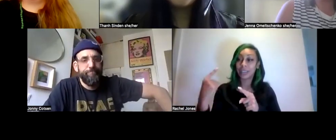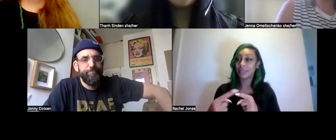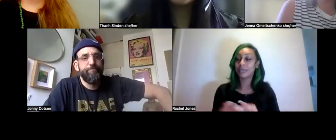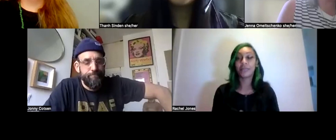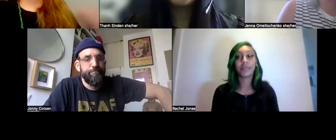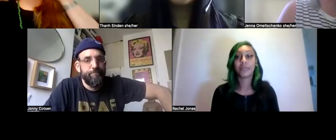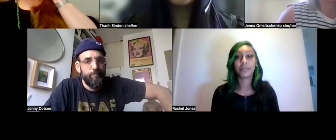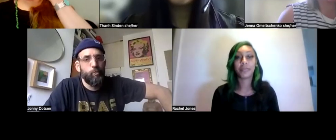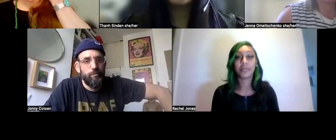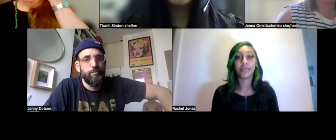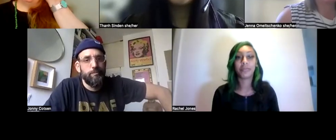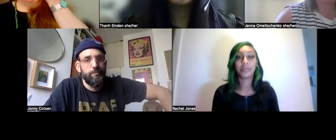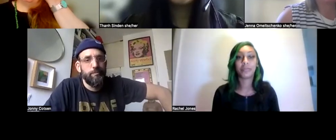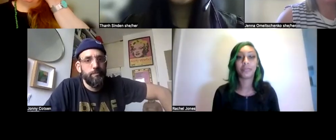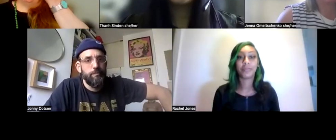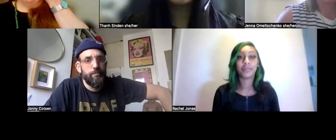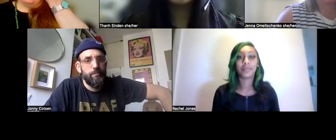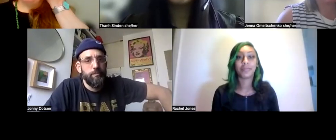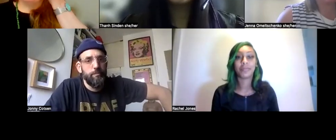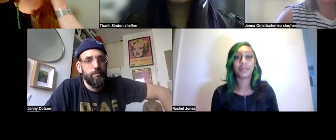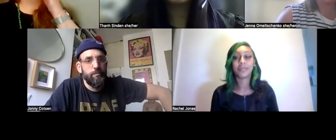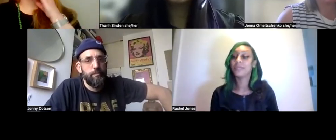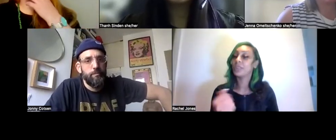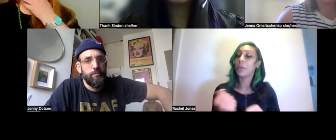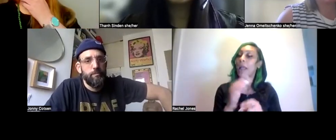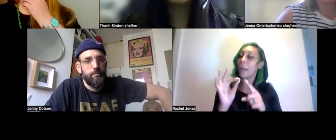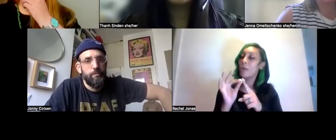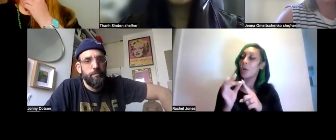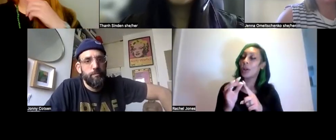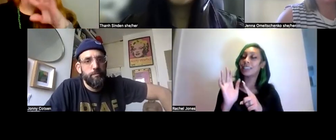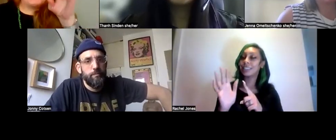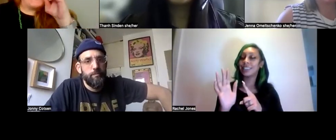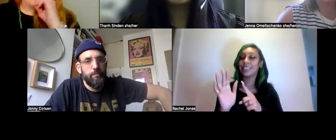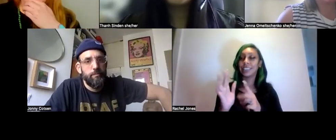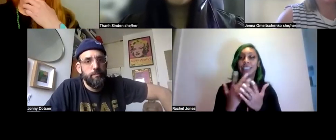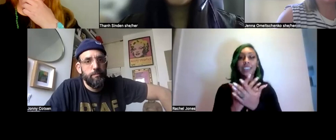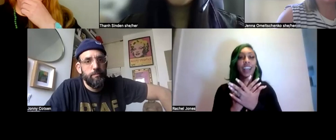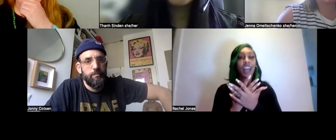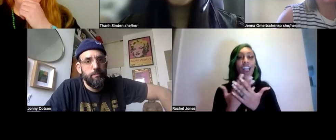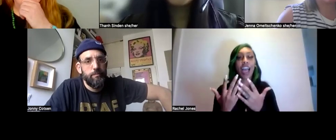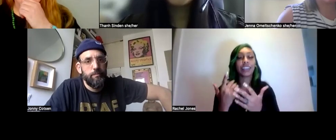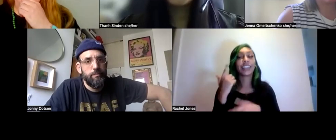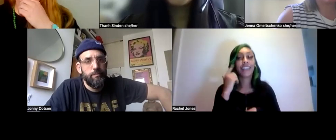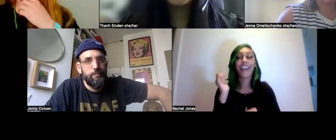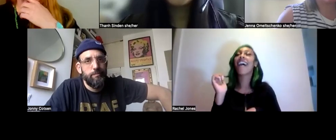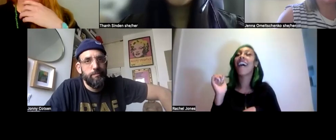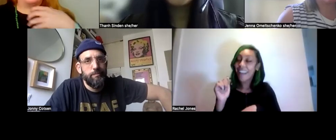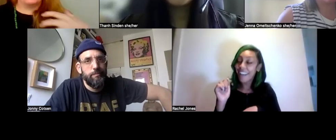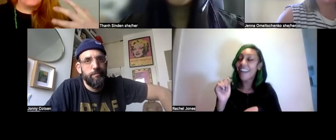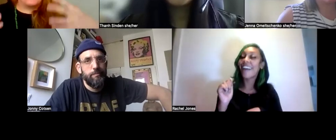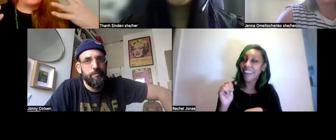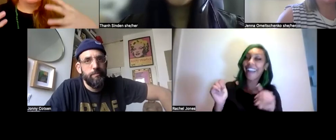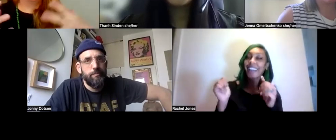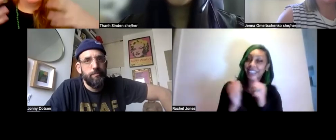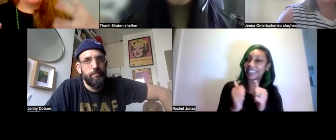Jenny, you made a point that I think lots of heads would be nodding as well, in terms of